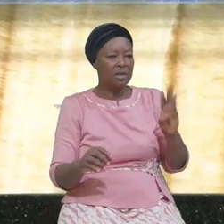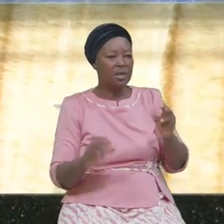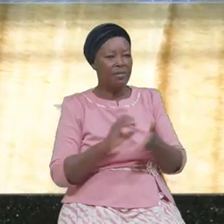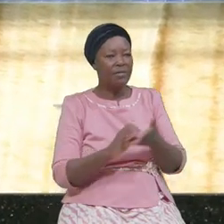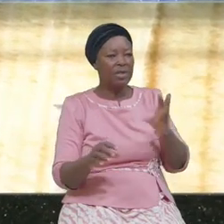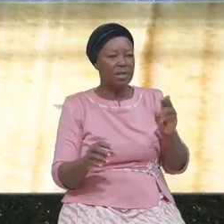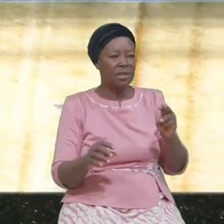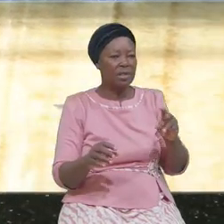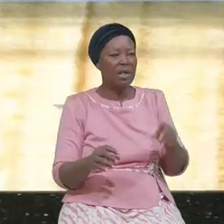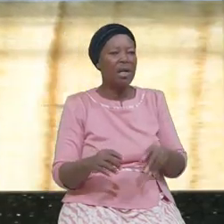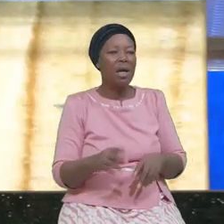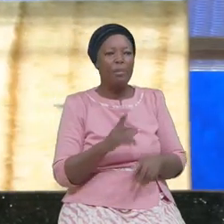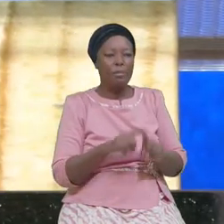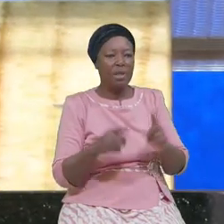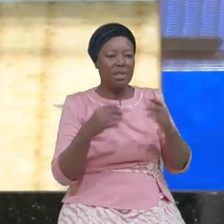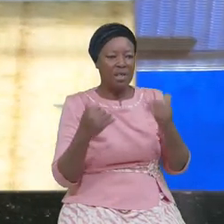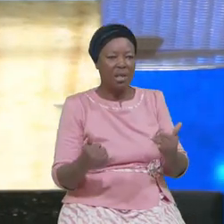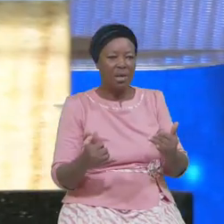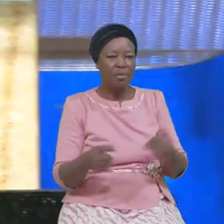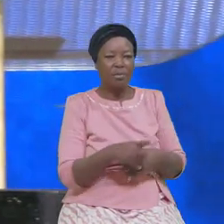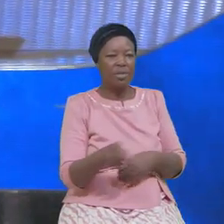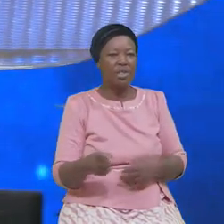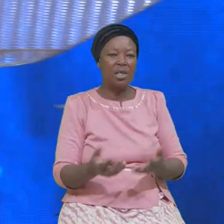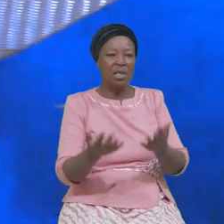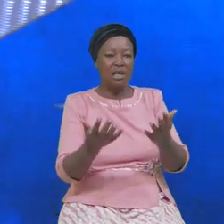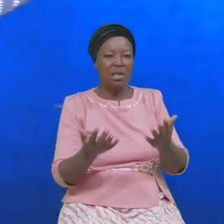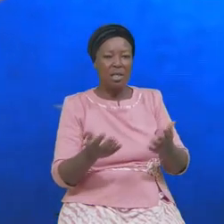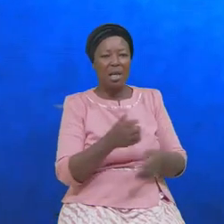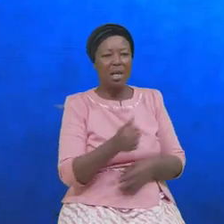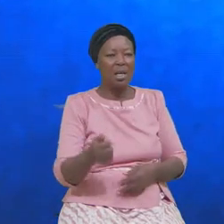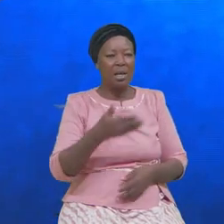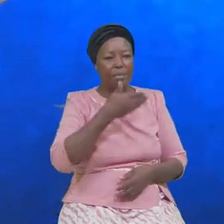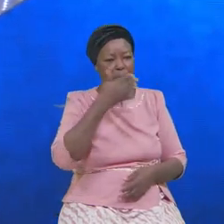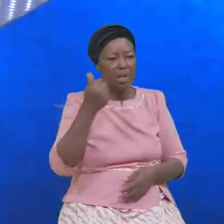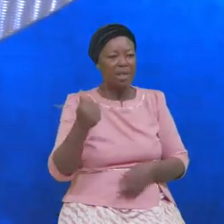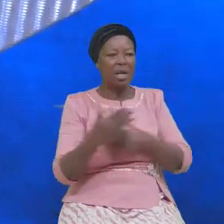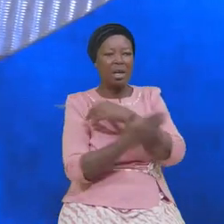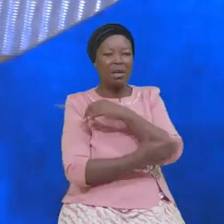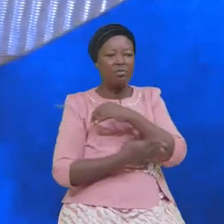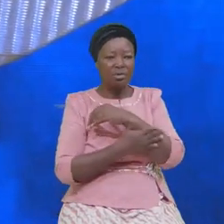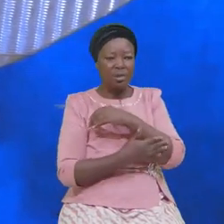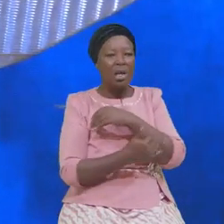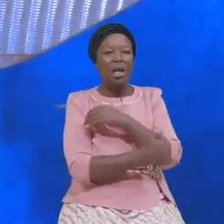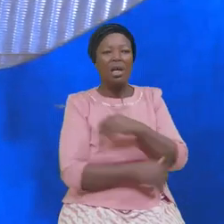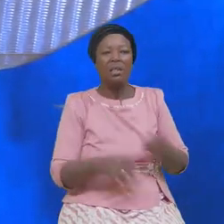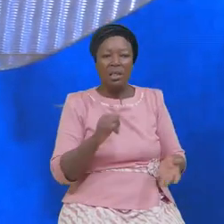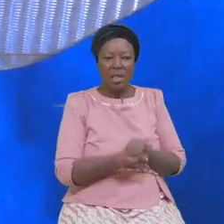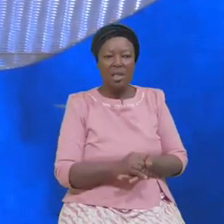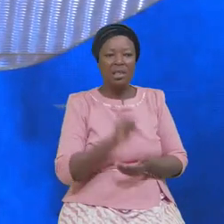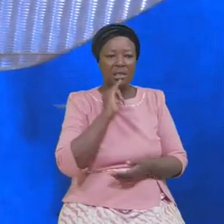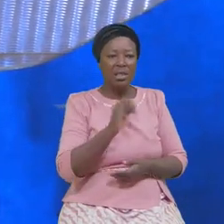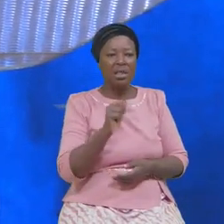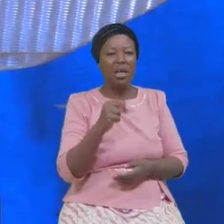verse 16 says, and but now they desire a better country, that is, an